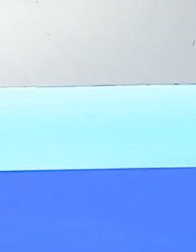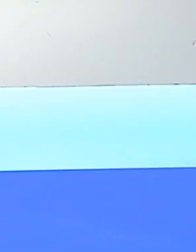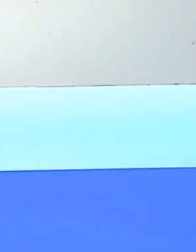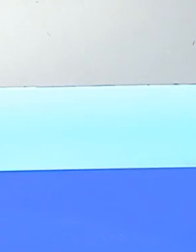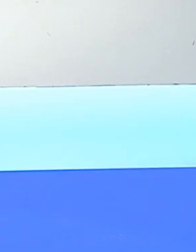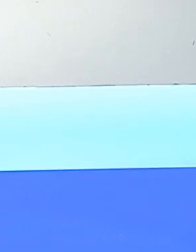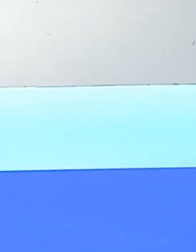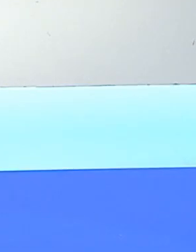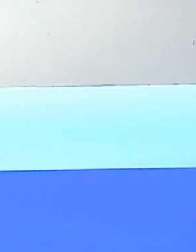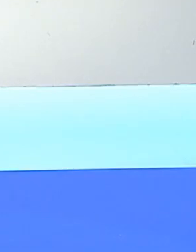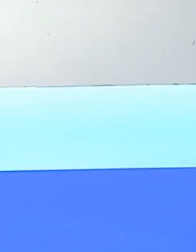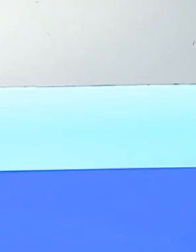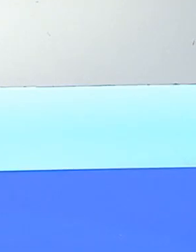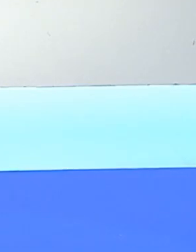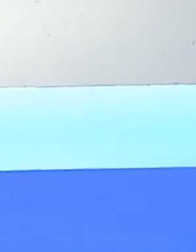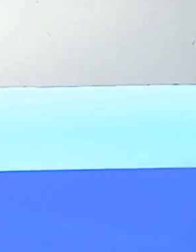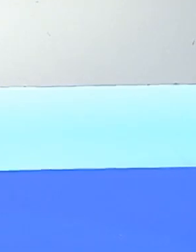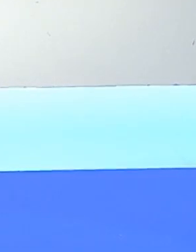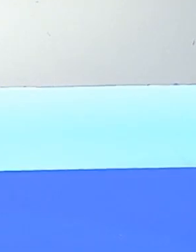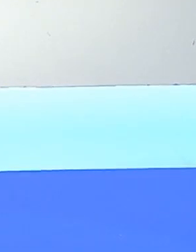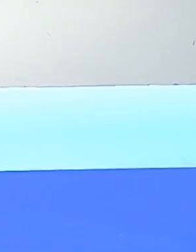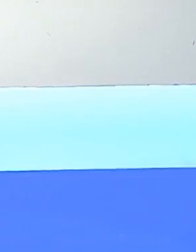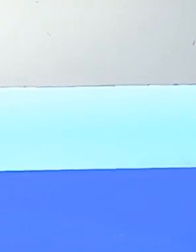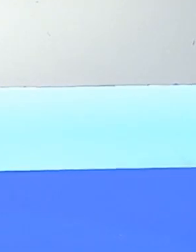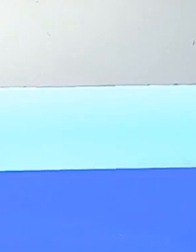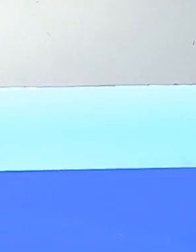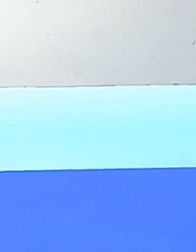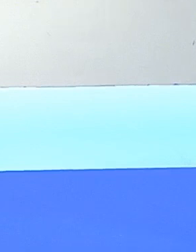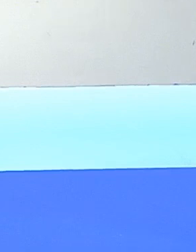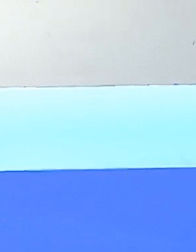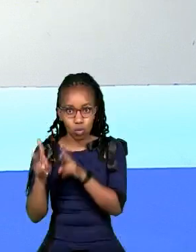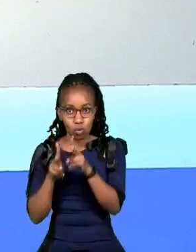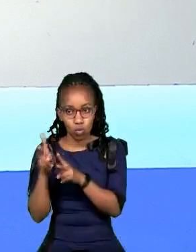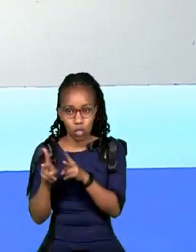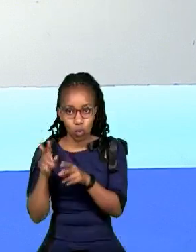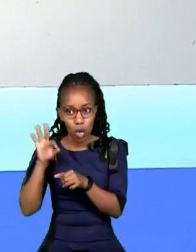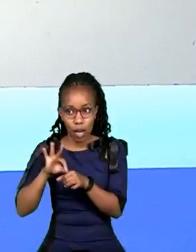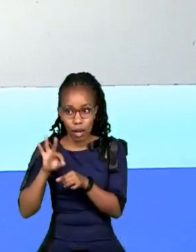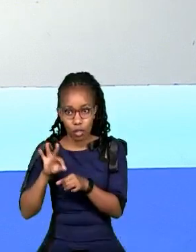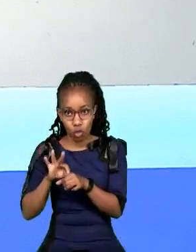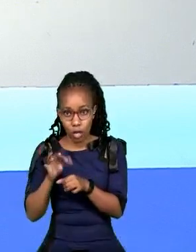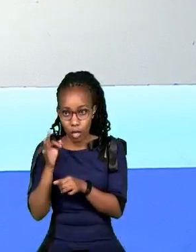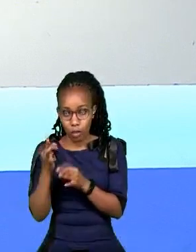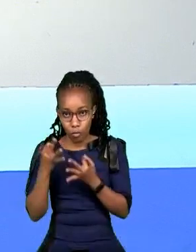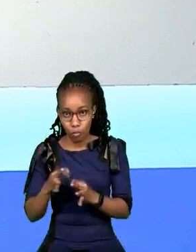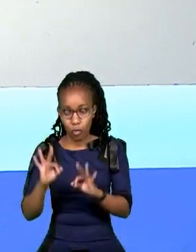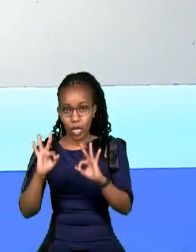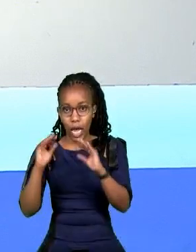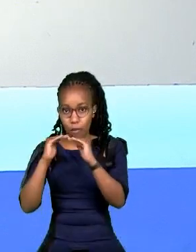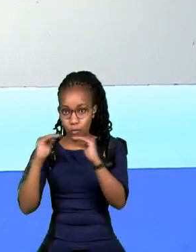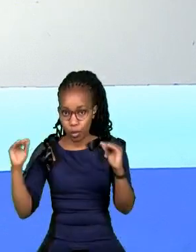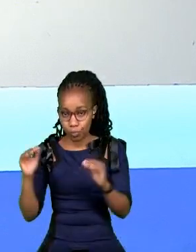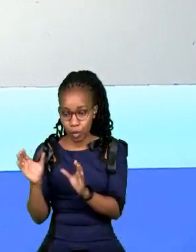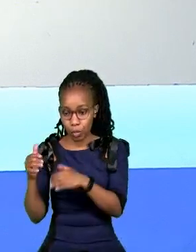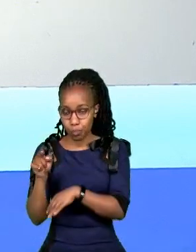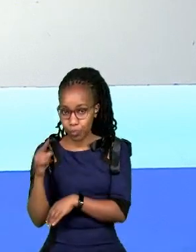ODM party has vowed to obey the 2022 general elections as long as it will be free, fair and credible. The party further adding that a